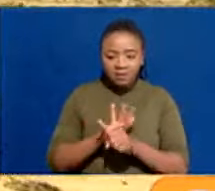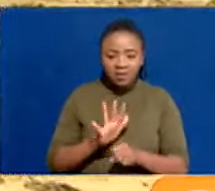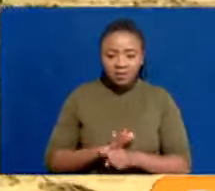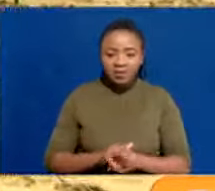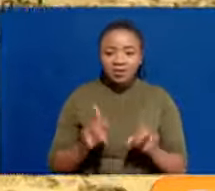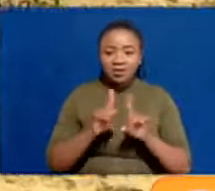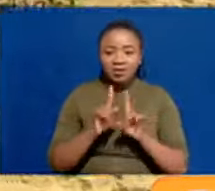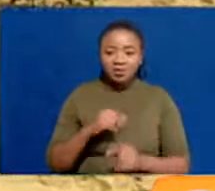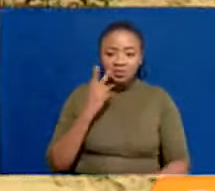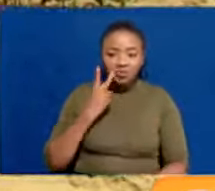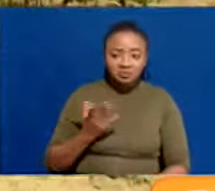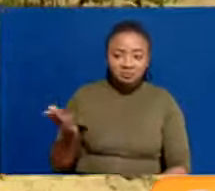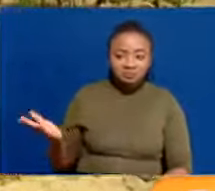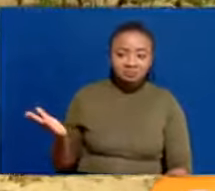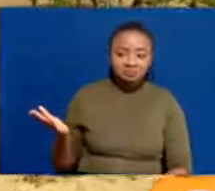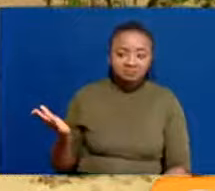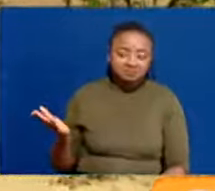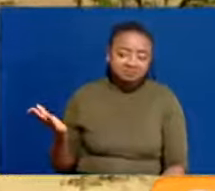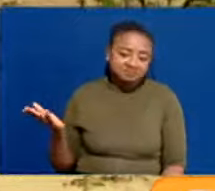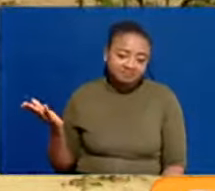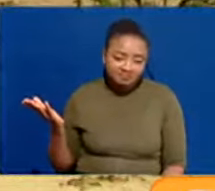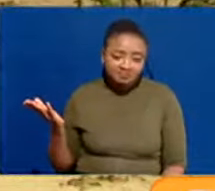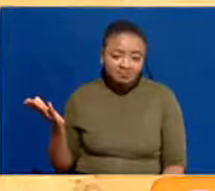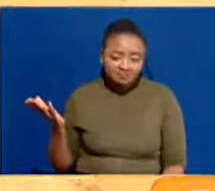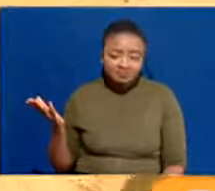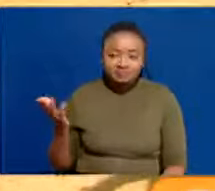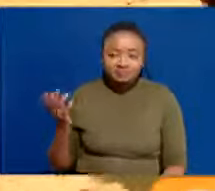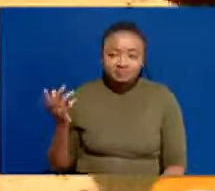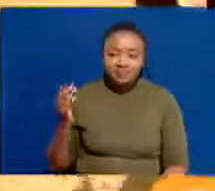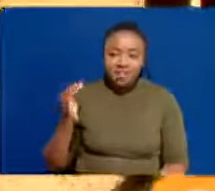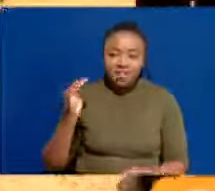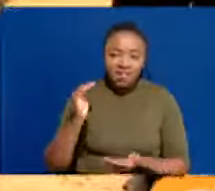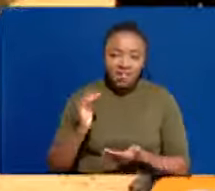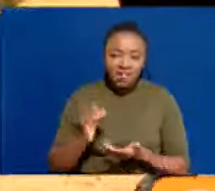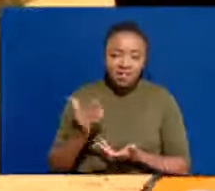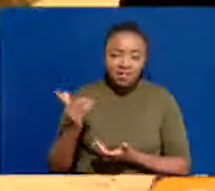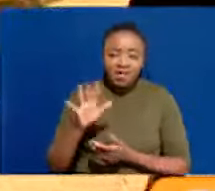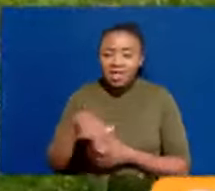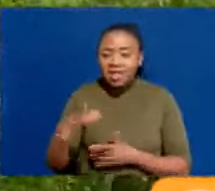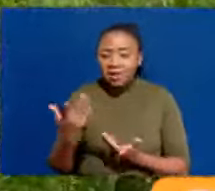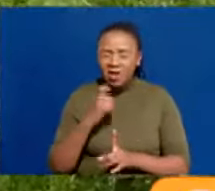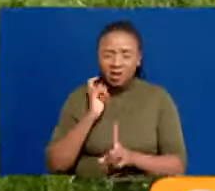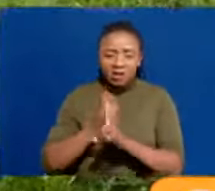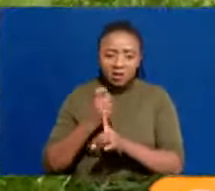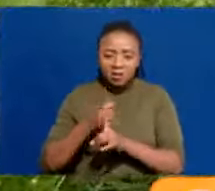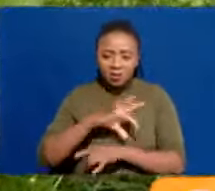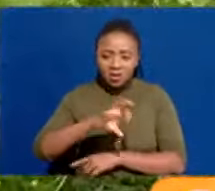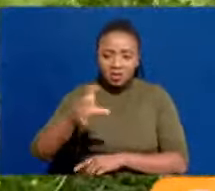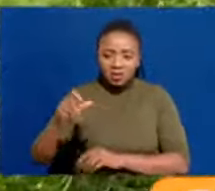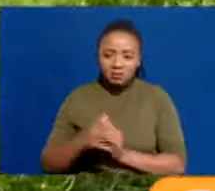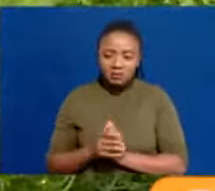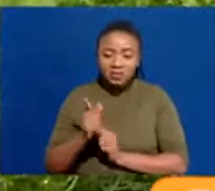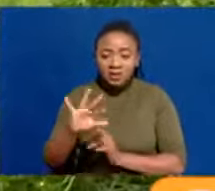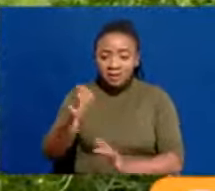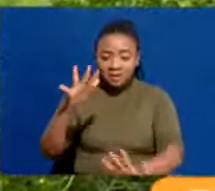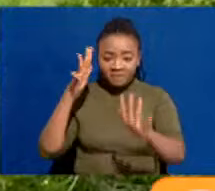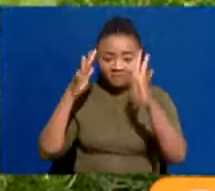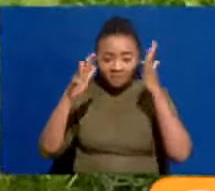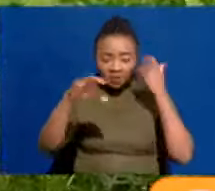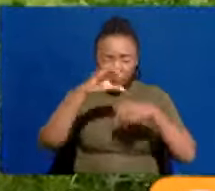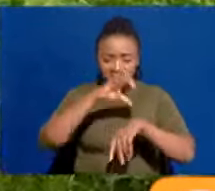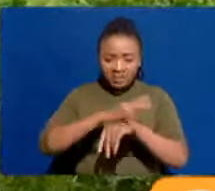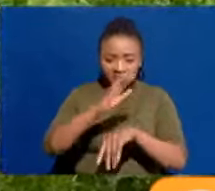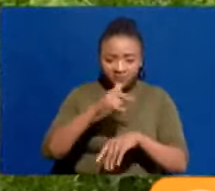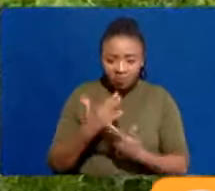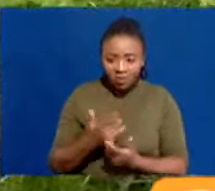This is what is left of the vast Kuchi mangrove forest in Kwale County. The forest deriving its name from the